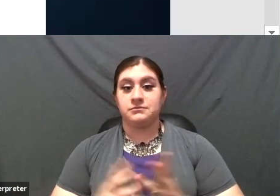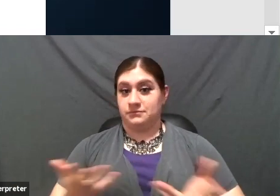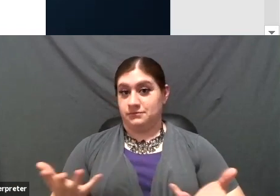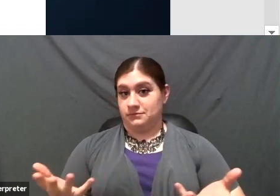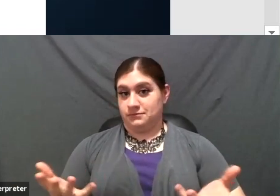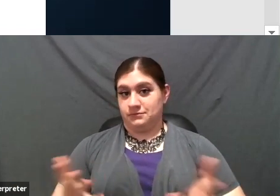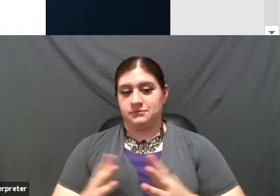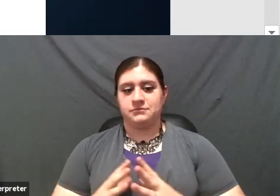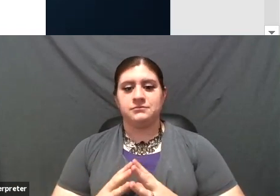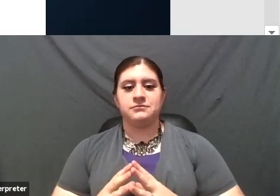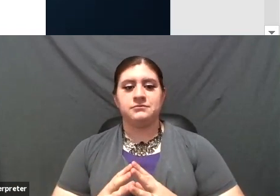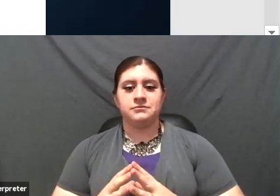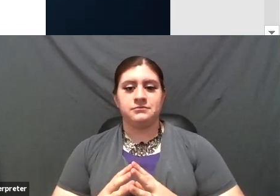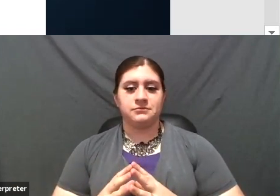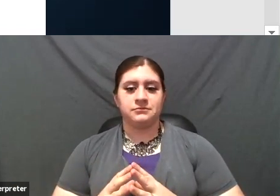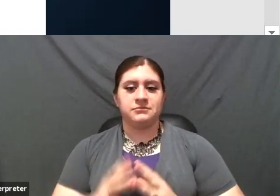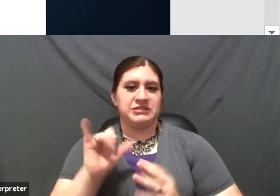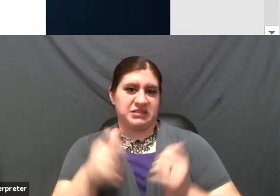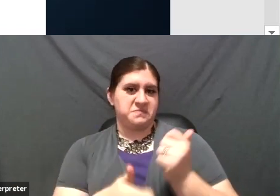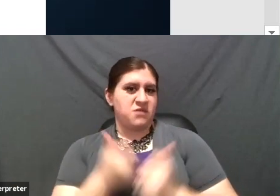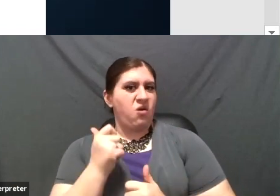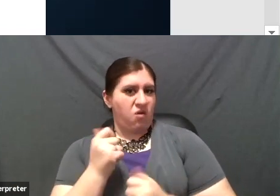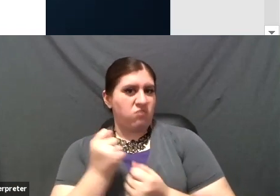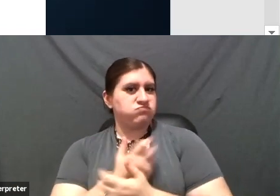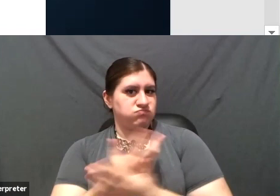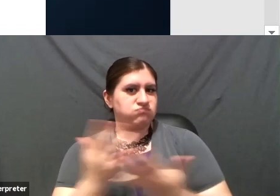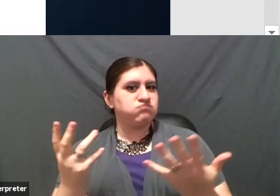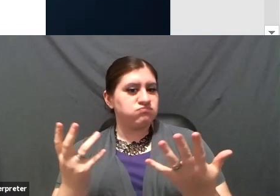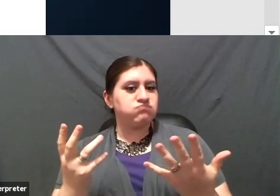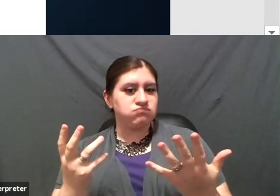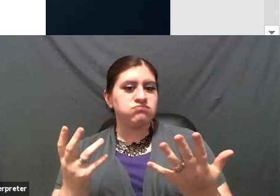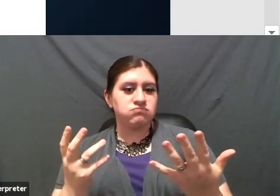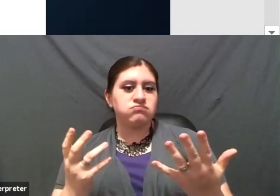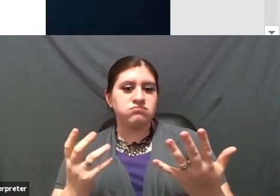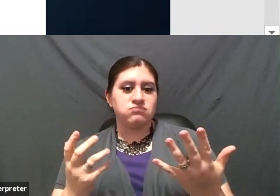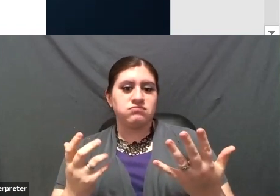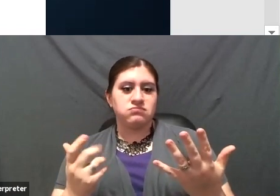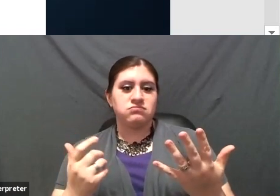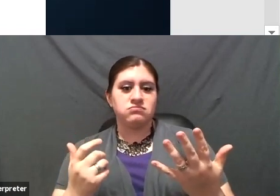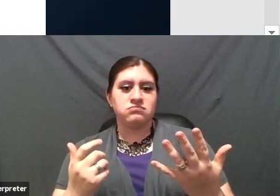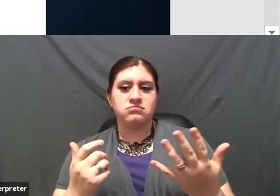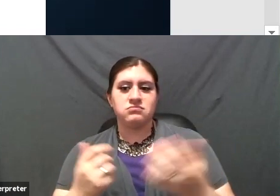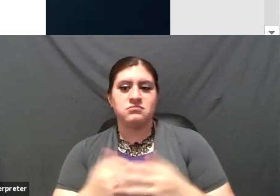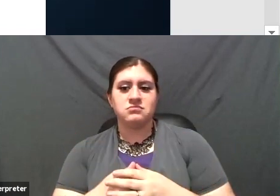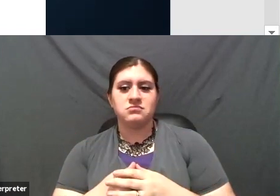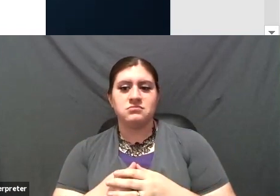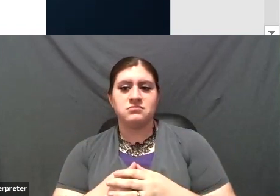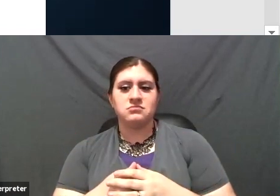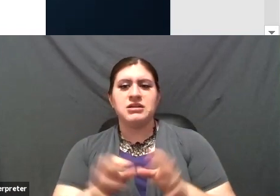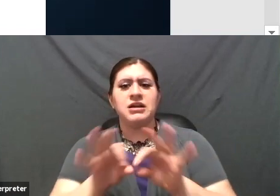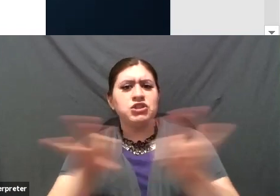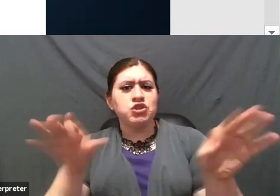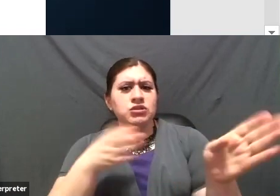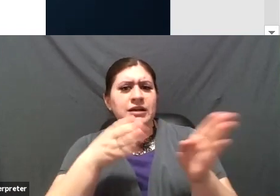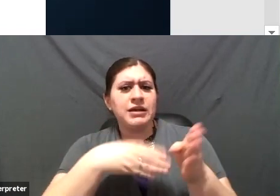So that's most everything that I want to say. How long does it take to do this degree to complete it? Well,